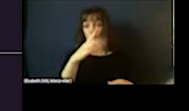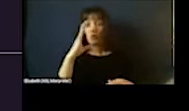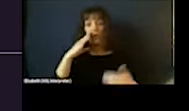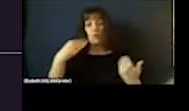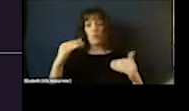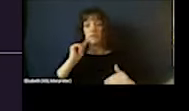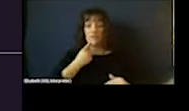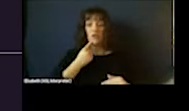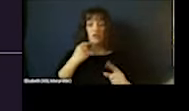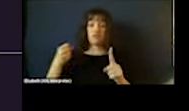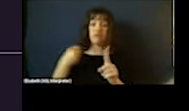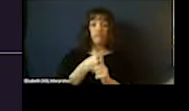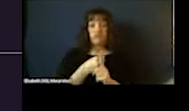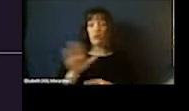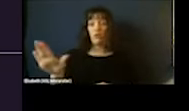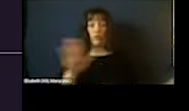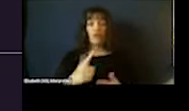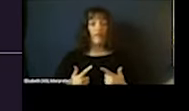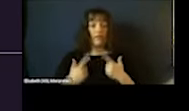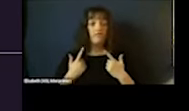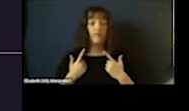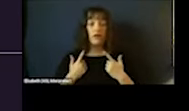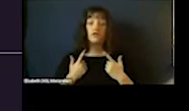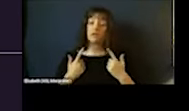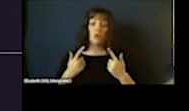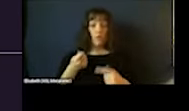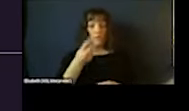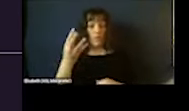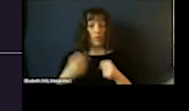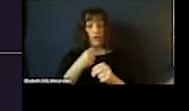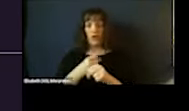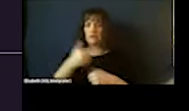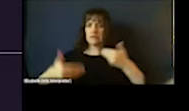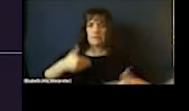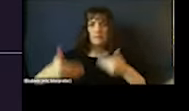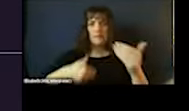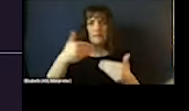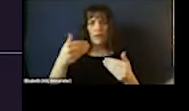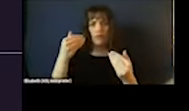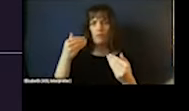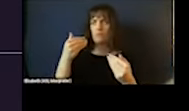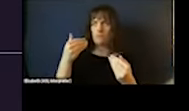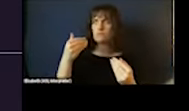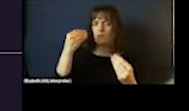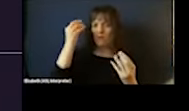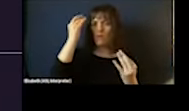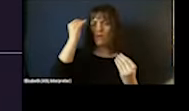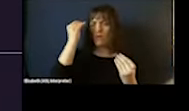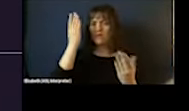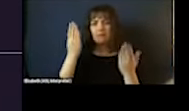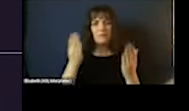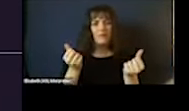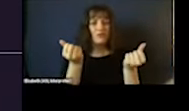your life. It actually took me a good few years after that to start thinking that maybe I wanted to have another shot,